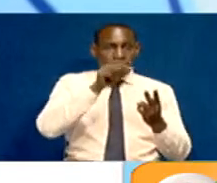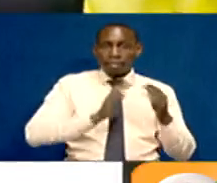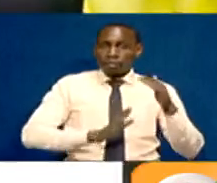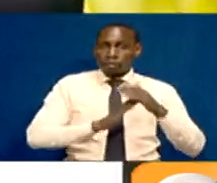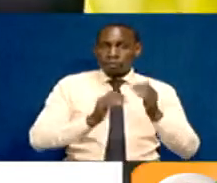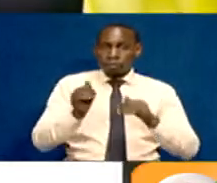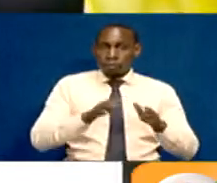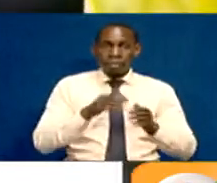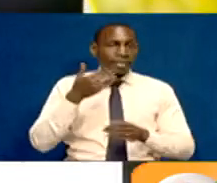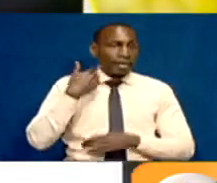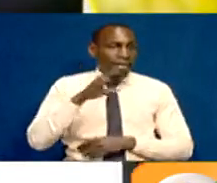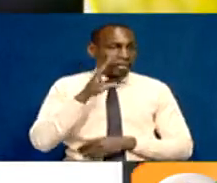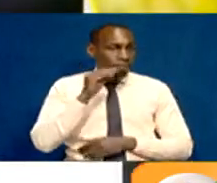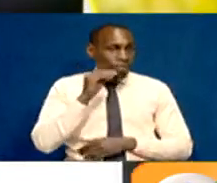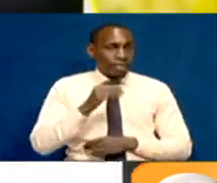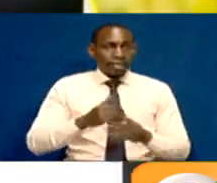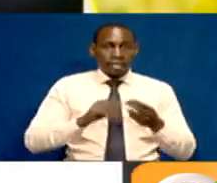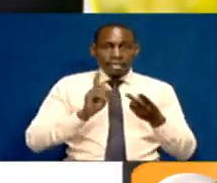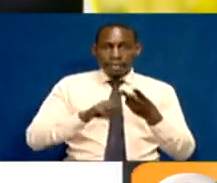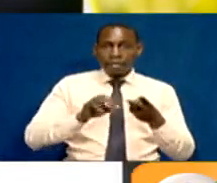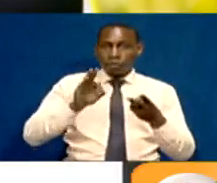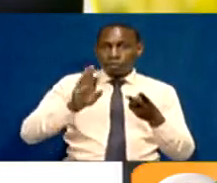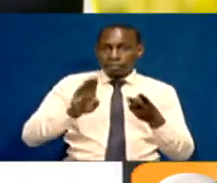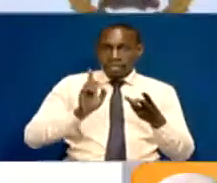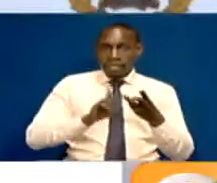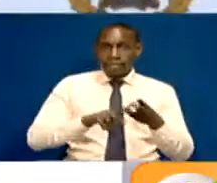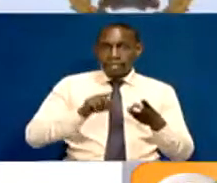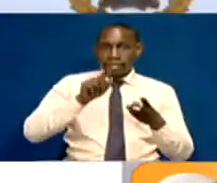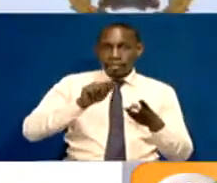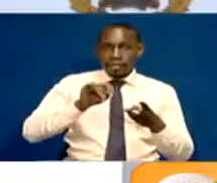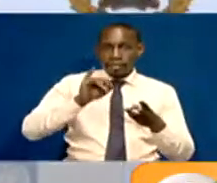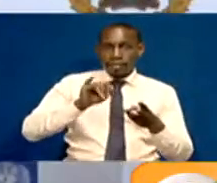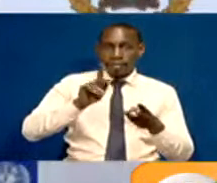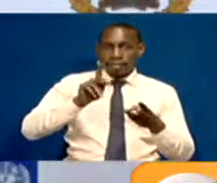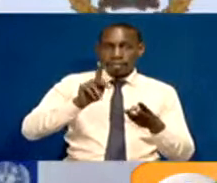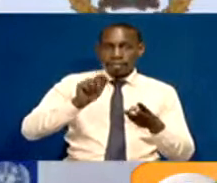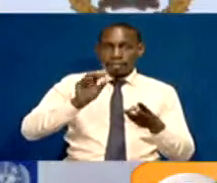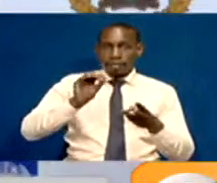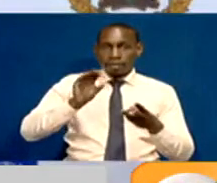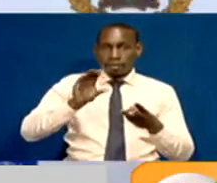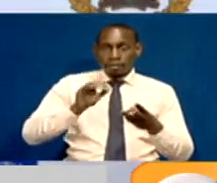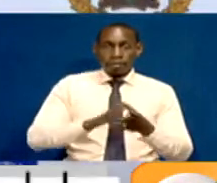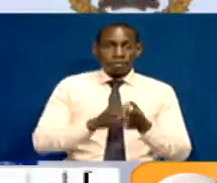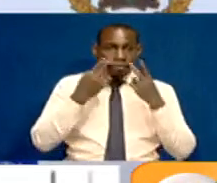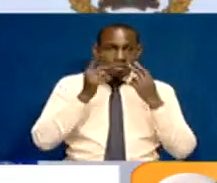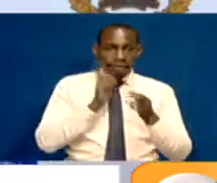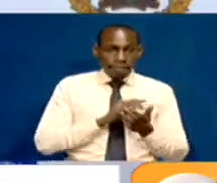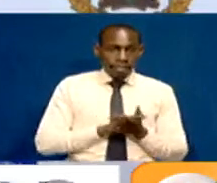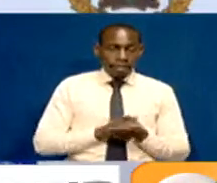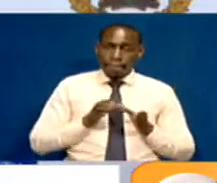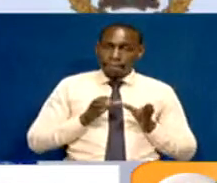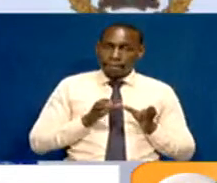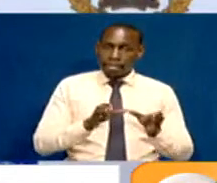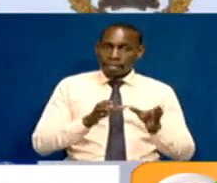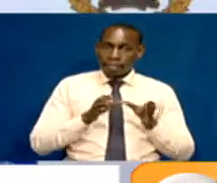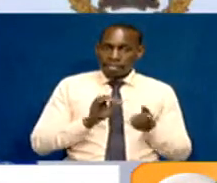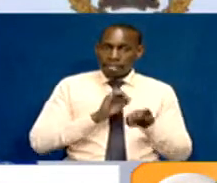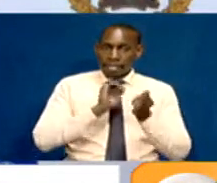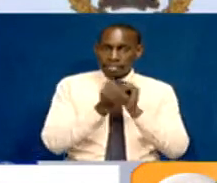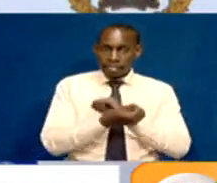main platform for hate speech, followed by Facebook and TikTok. We have seen that there is a appreciable